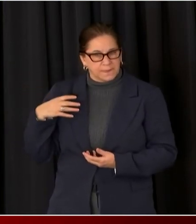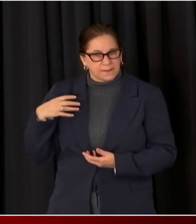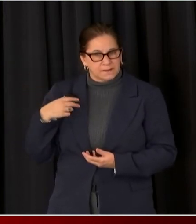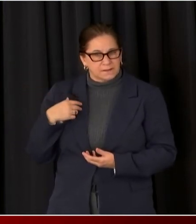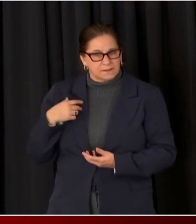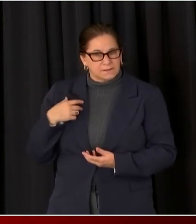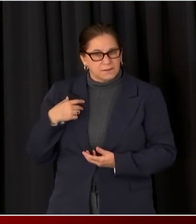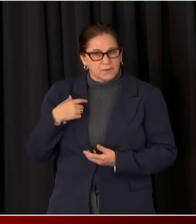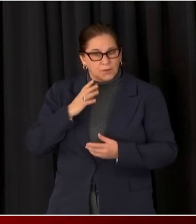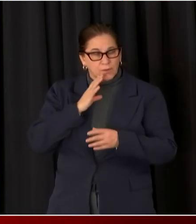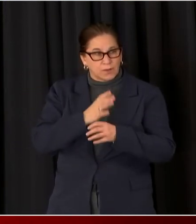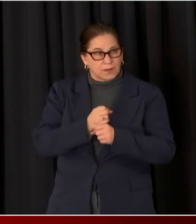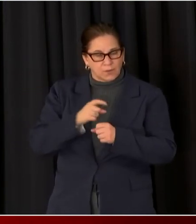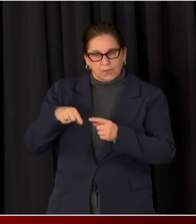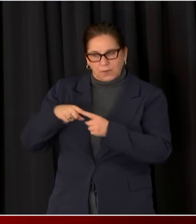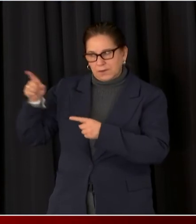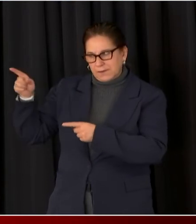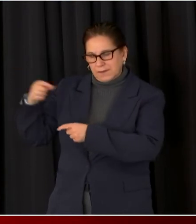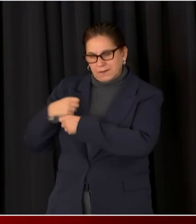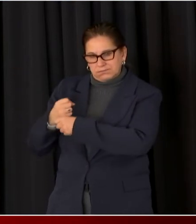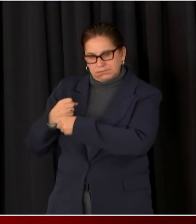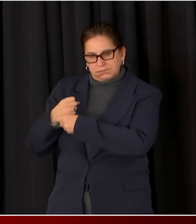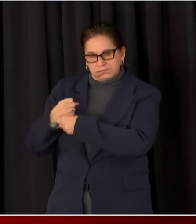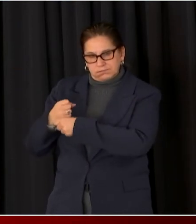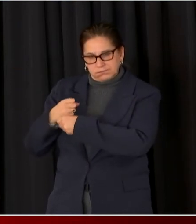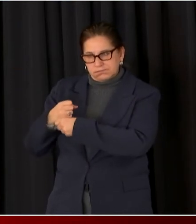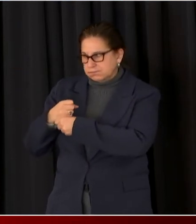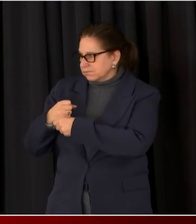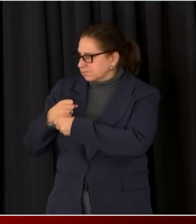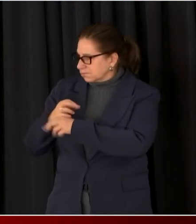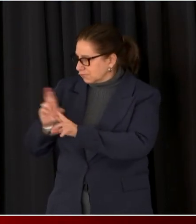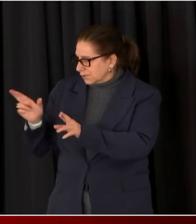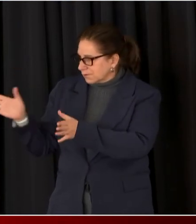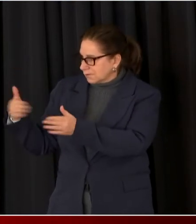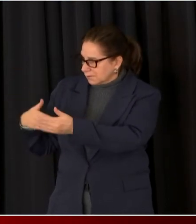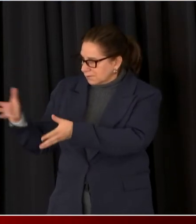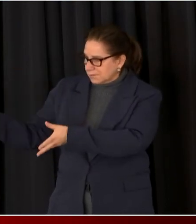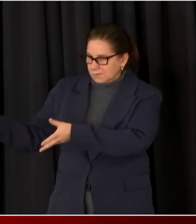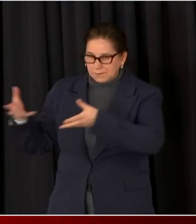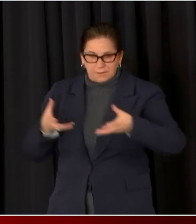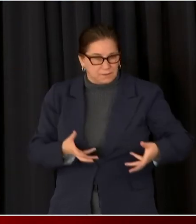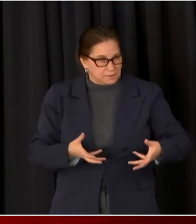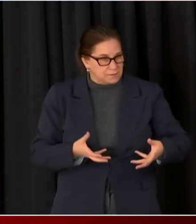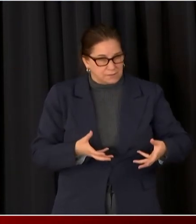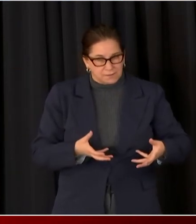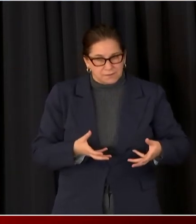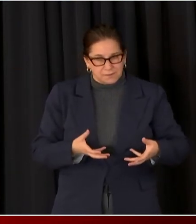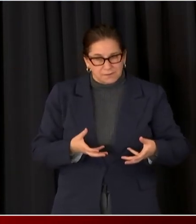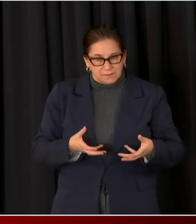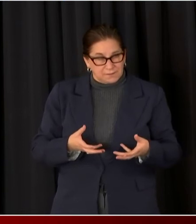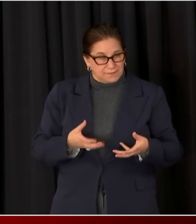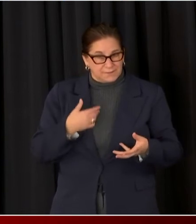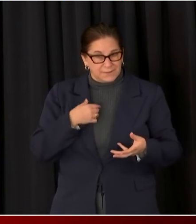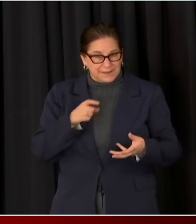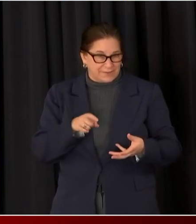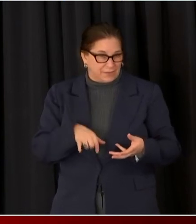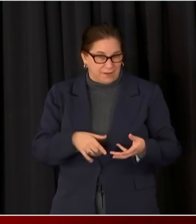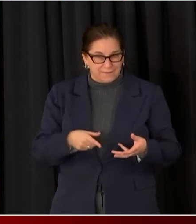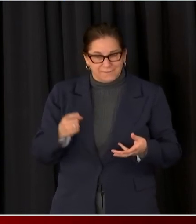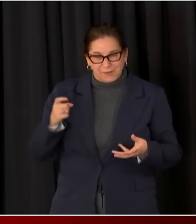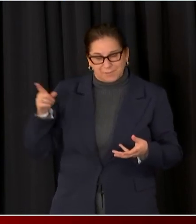the manufacturer and how the demand for vaccine within our community. So we are responsible